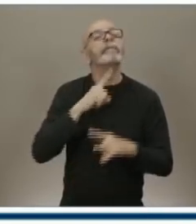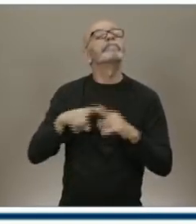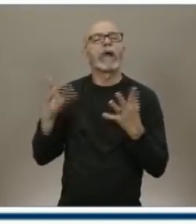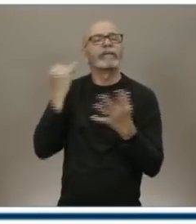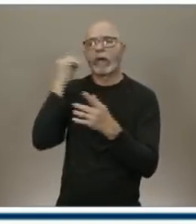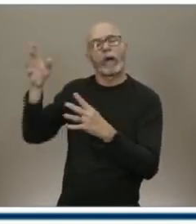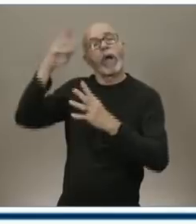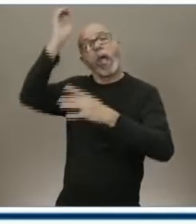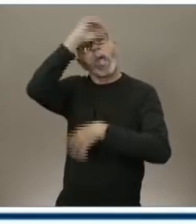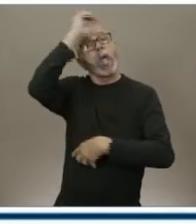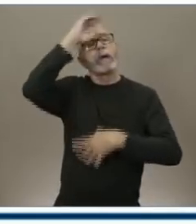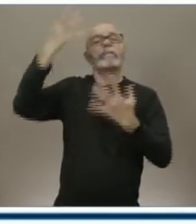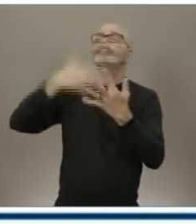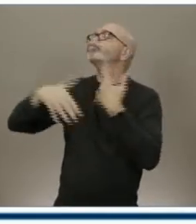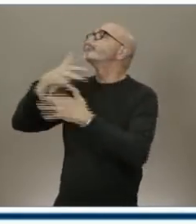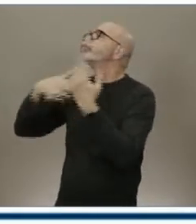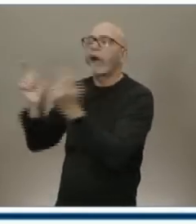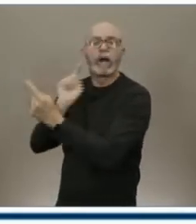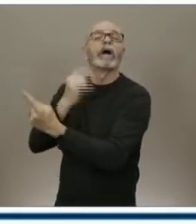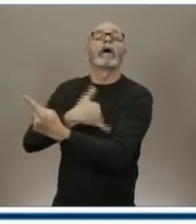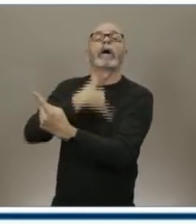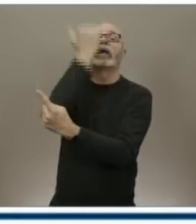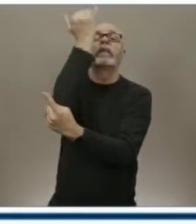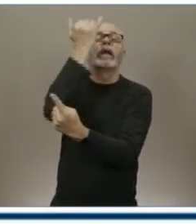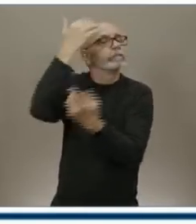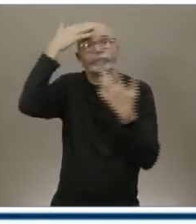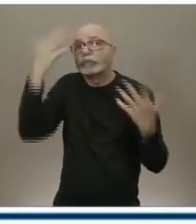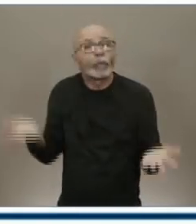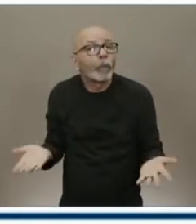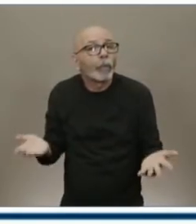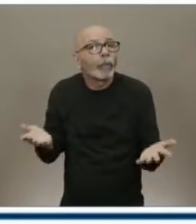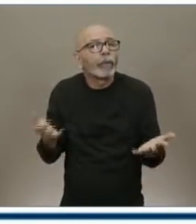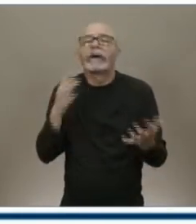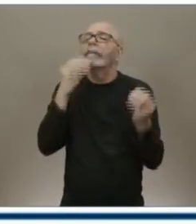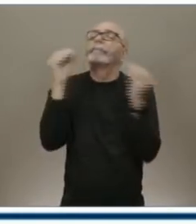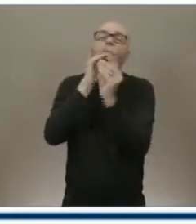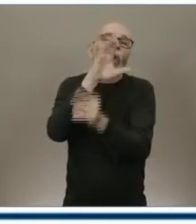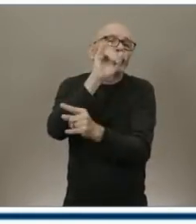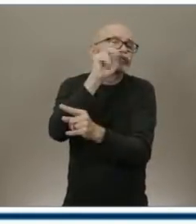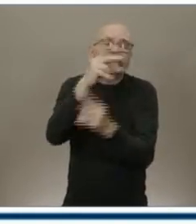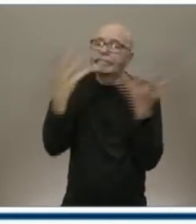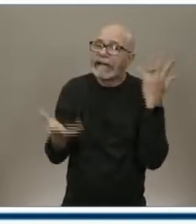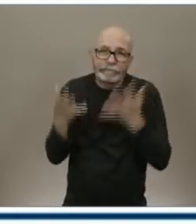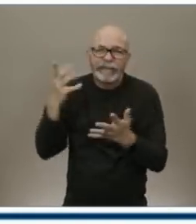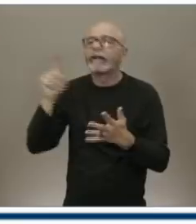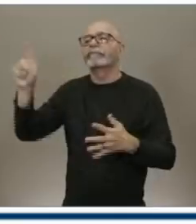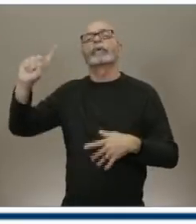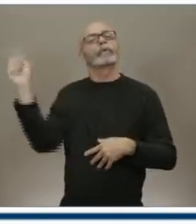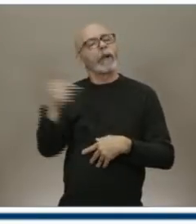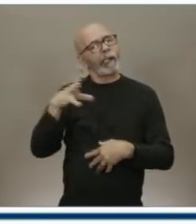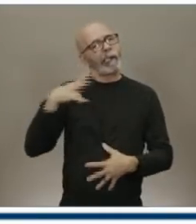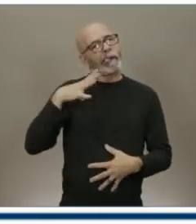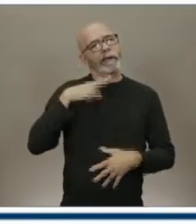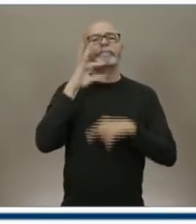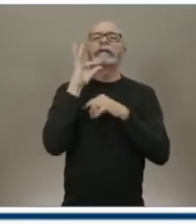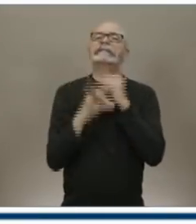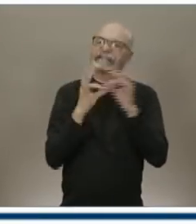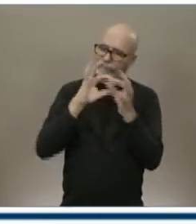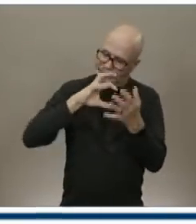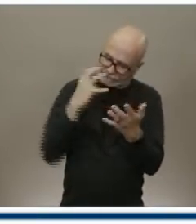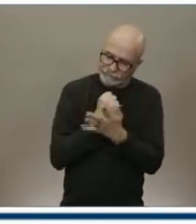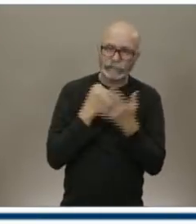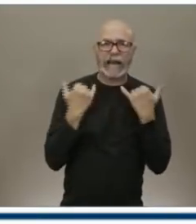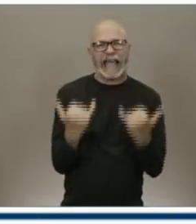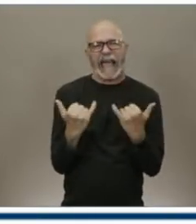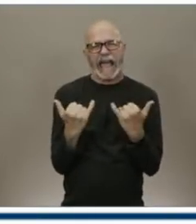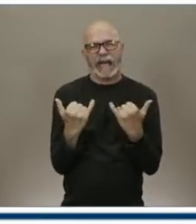So it's important that you understand that and then take advantage of this testing opportunity. But at the same time, also look at how you need